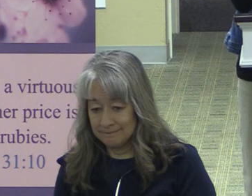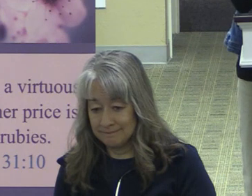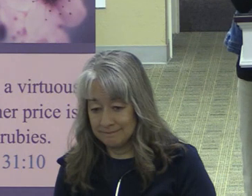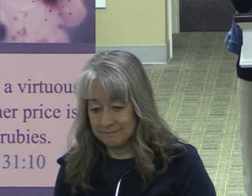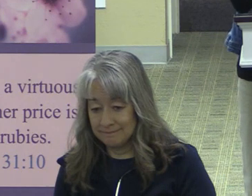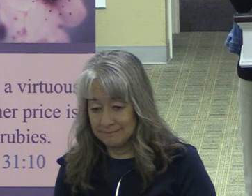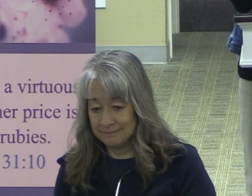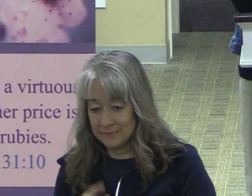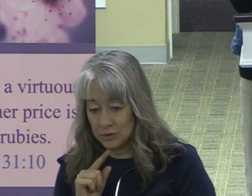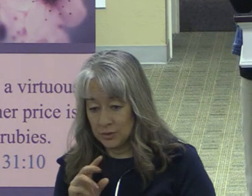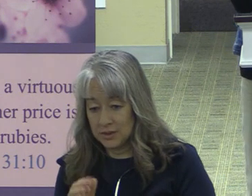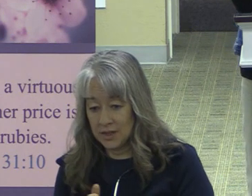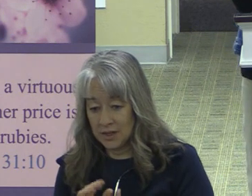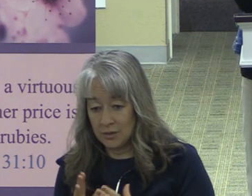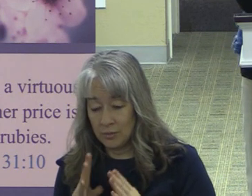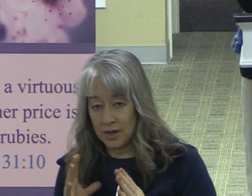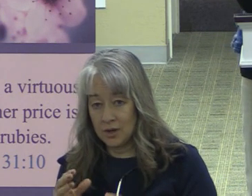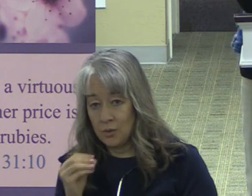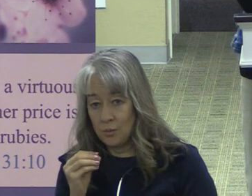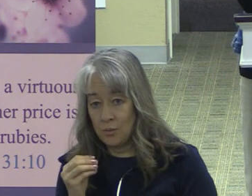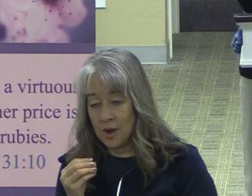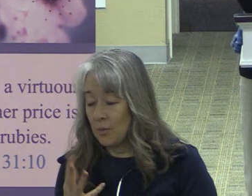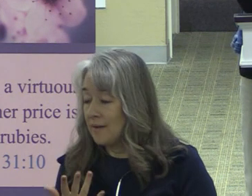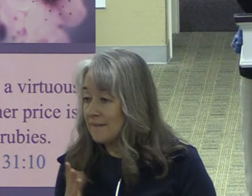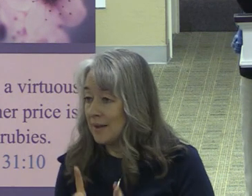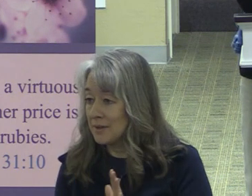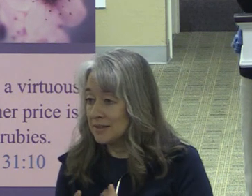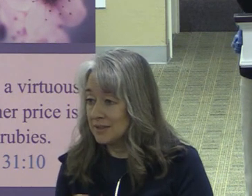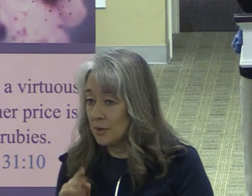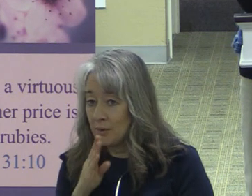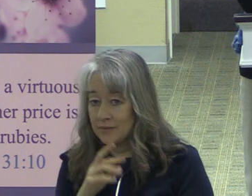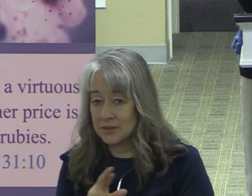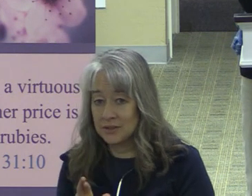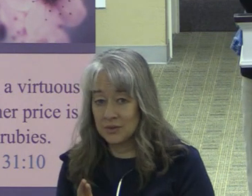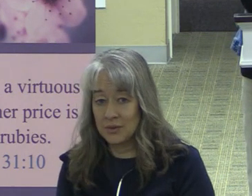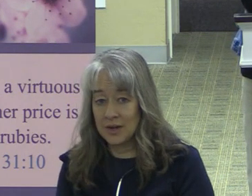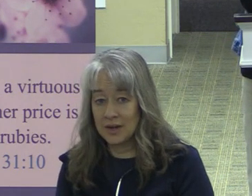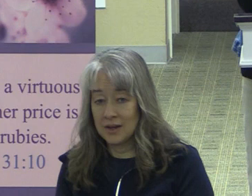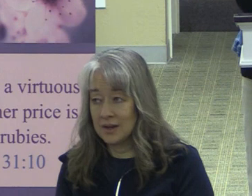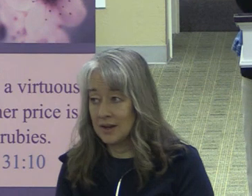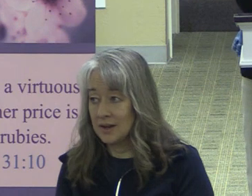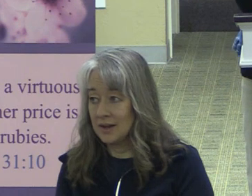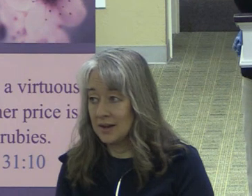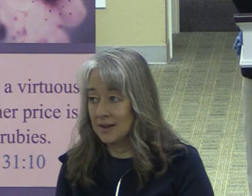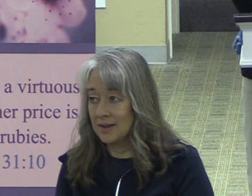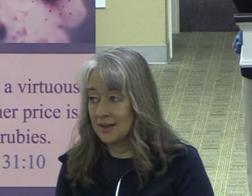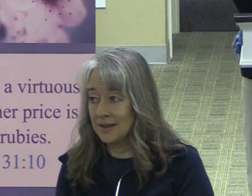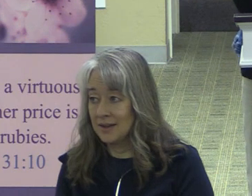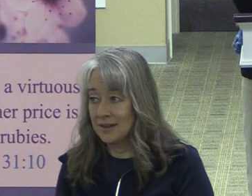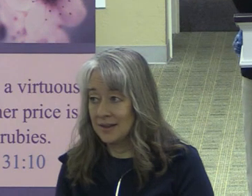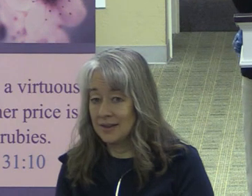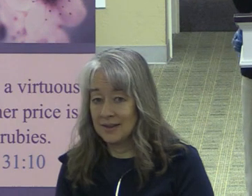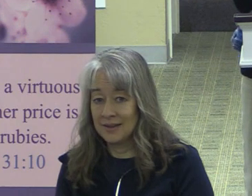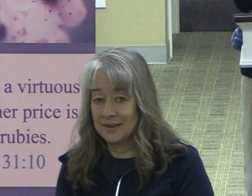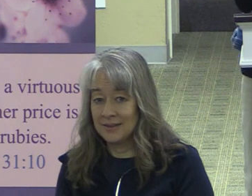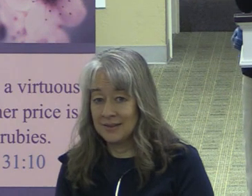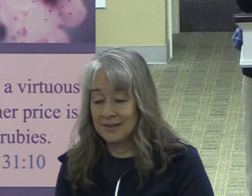And so we'll just take a break and we'll wait 5 minutes till breakfast is ready. And Rebecca already prayed for the